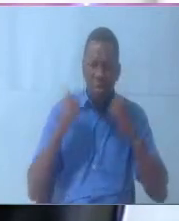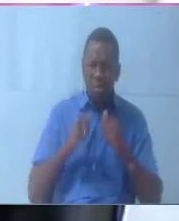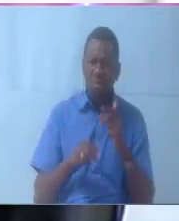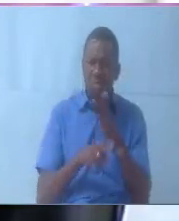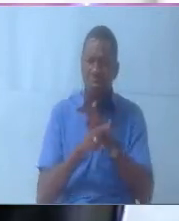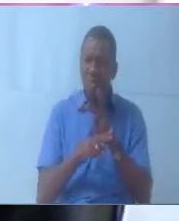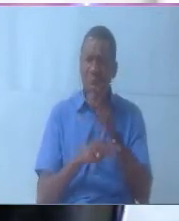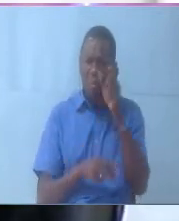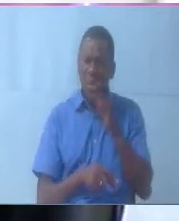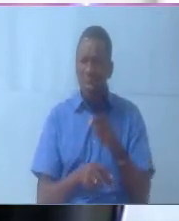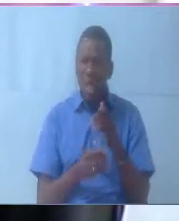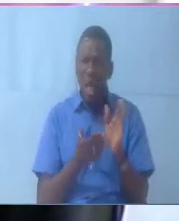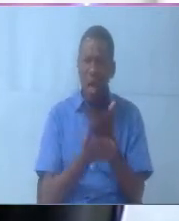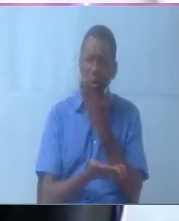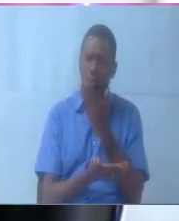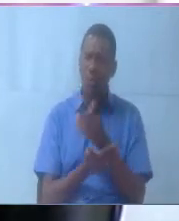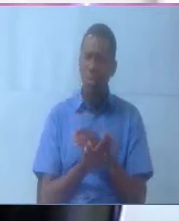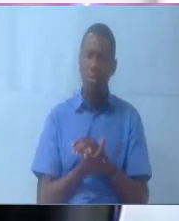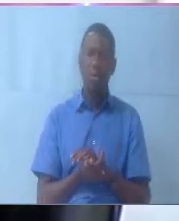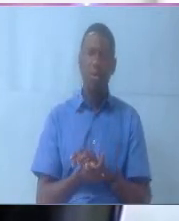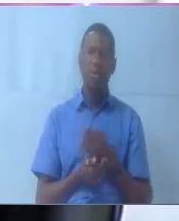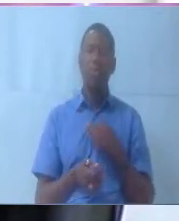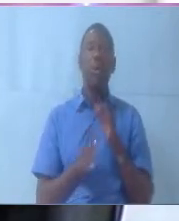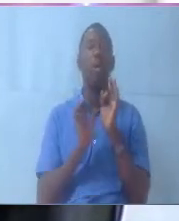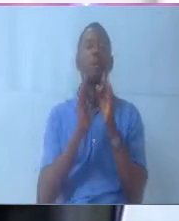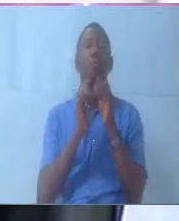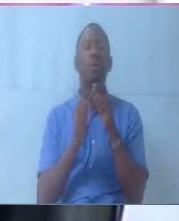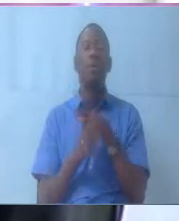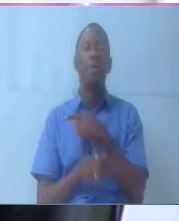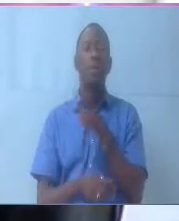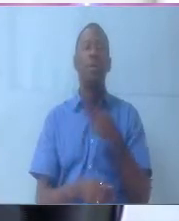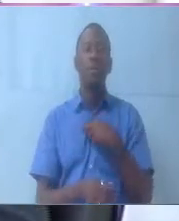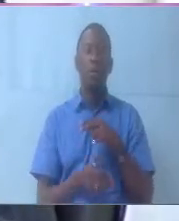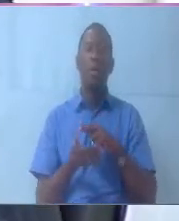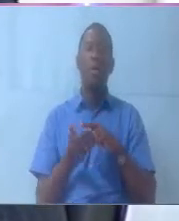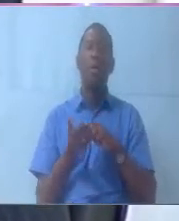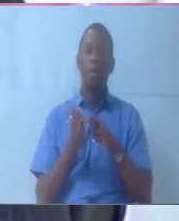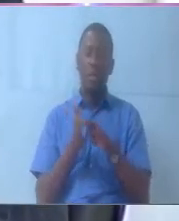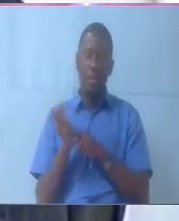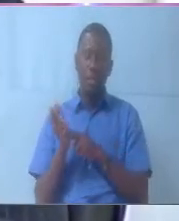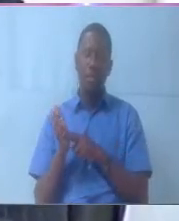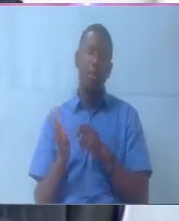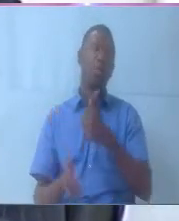ke ka jube muneketa, he was told that they were needed elsewhere. Just